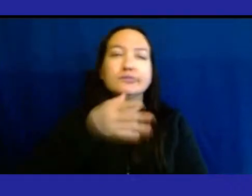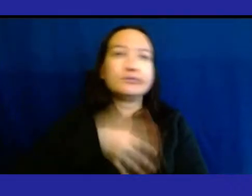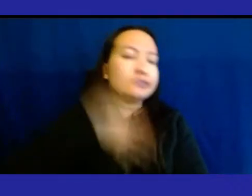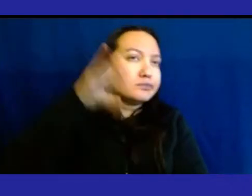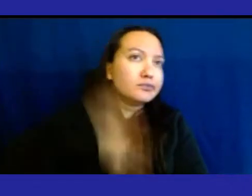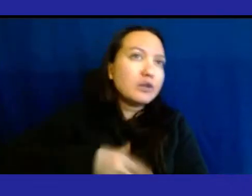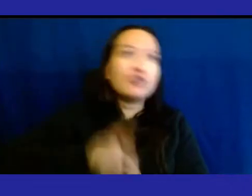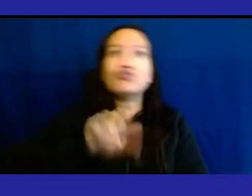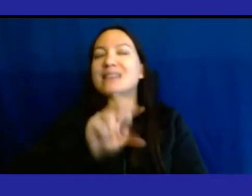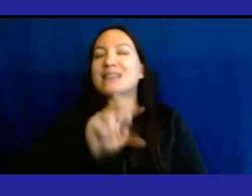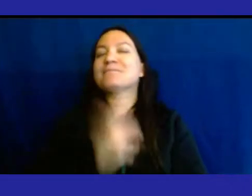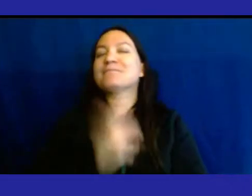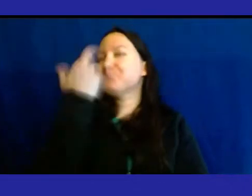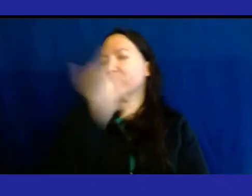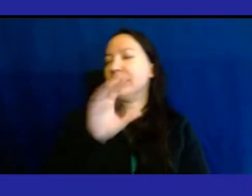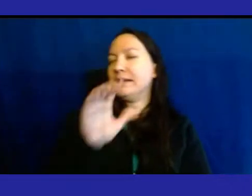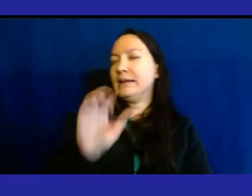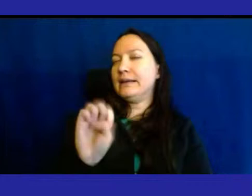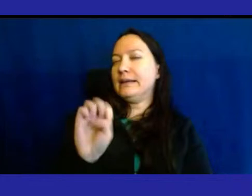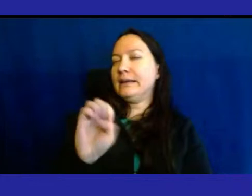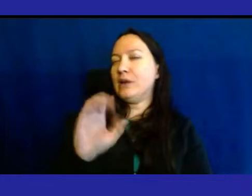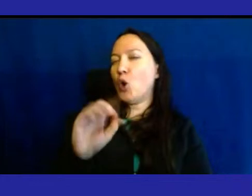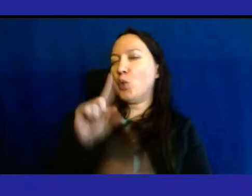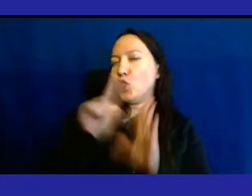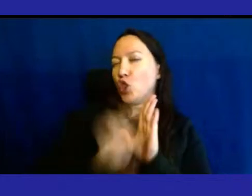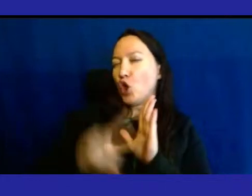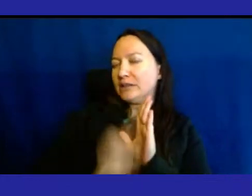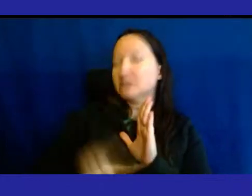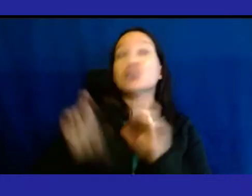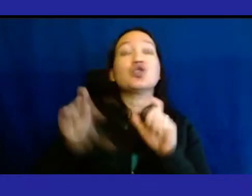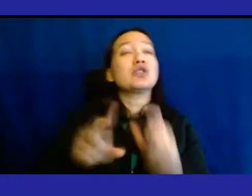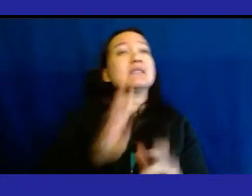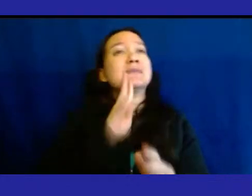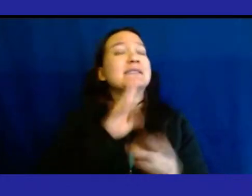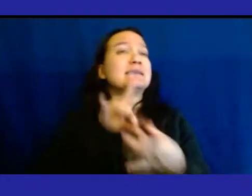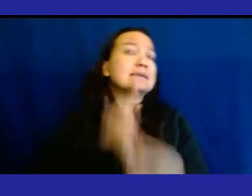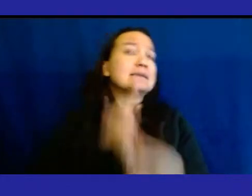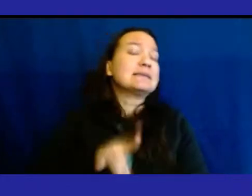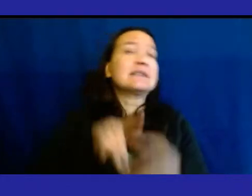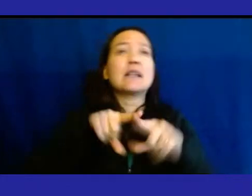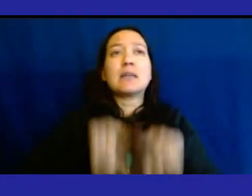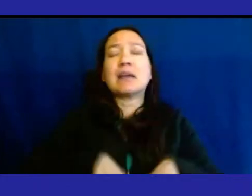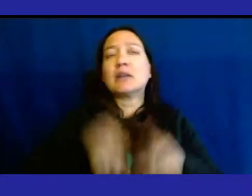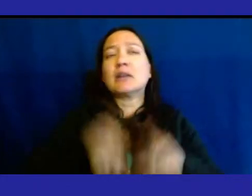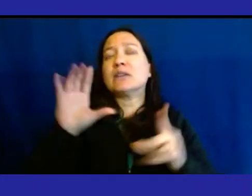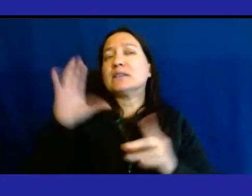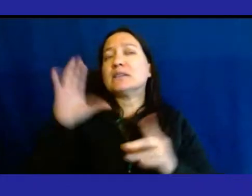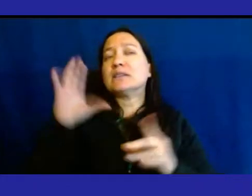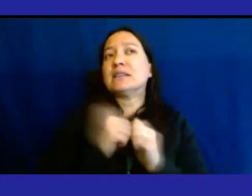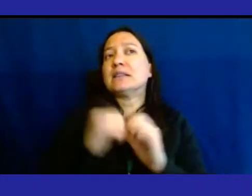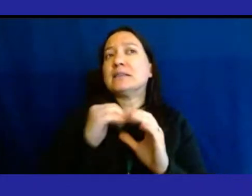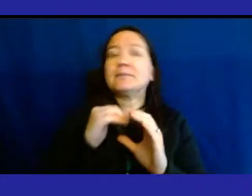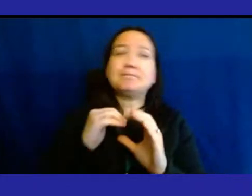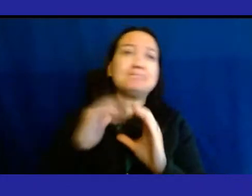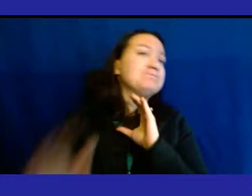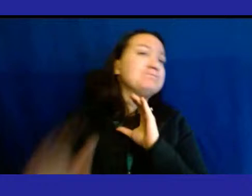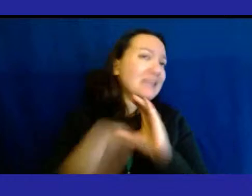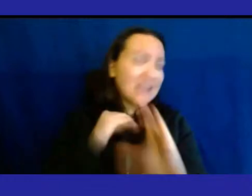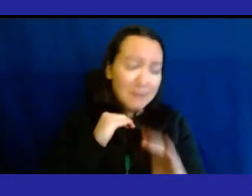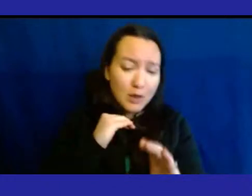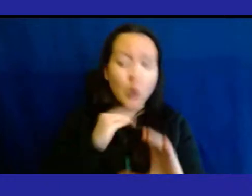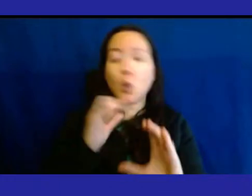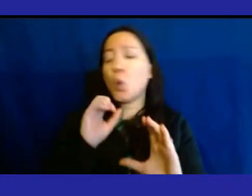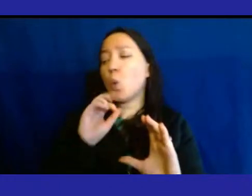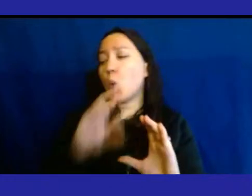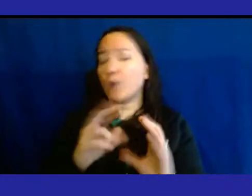that's why EEO would look into it, and may even speak, depending on what is alleged in the email, if it's a received email, or however